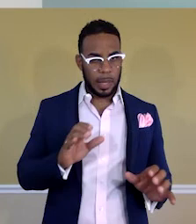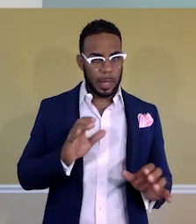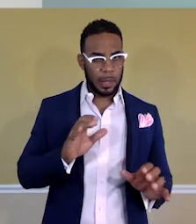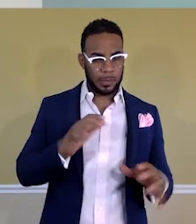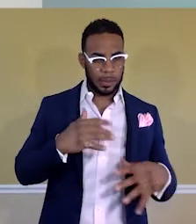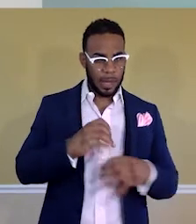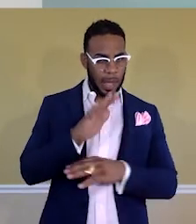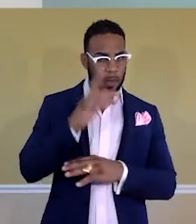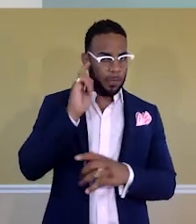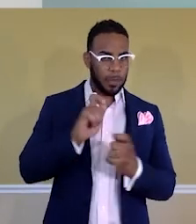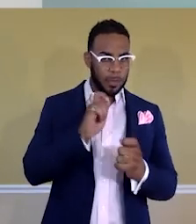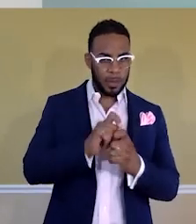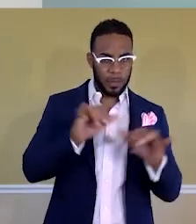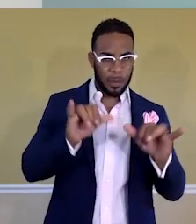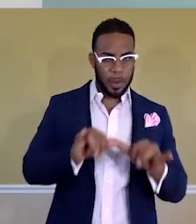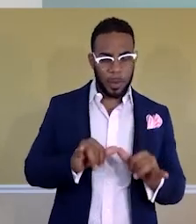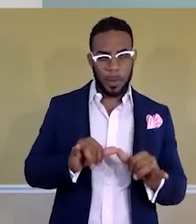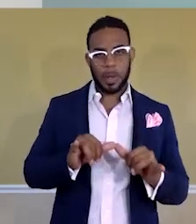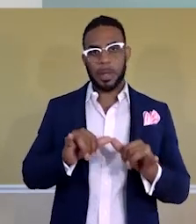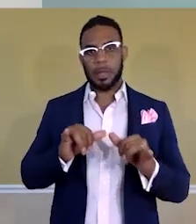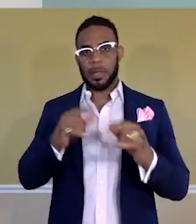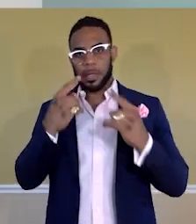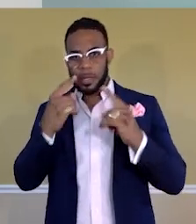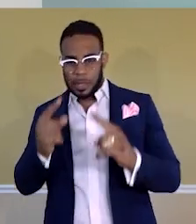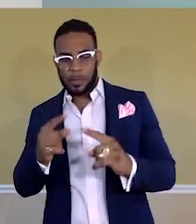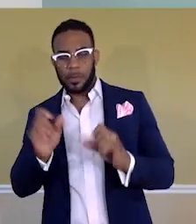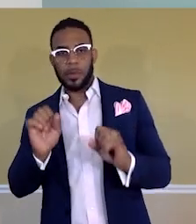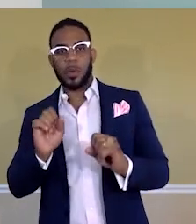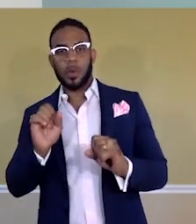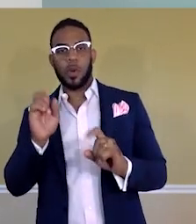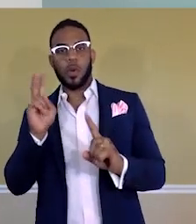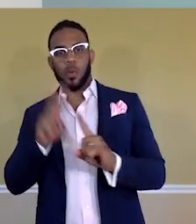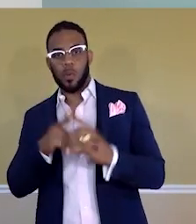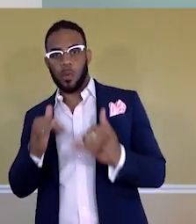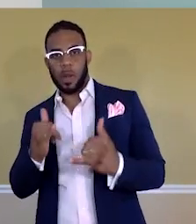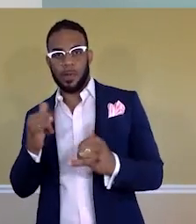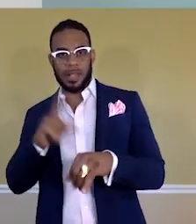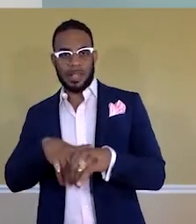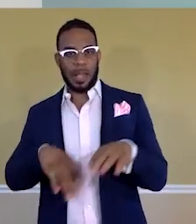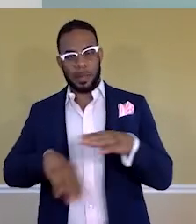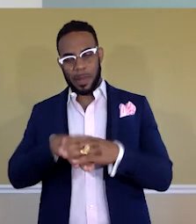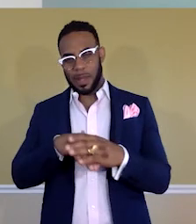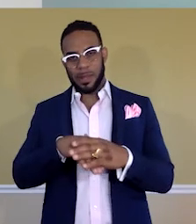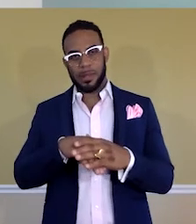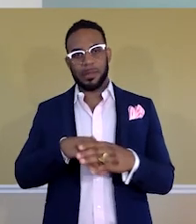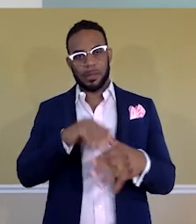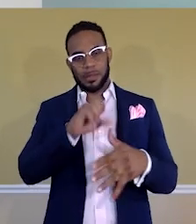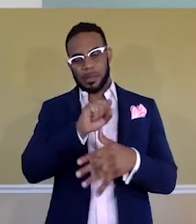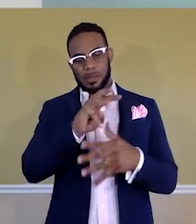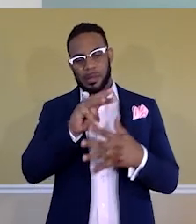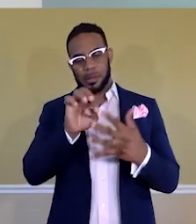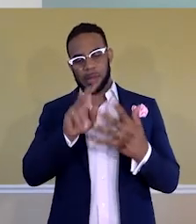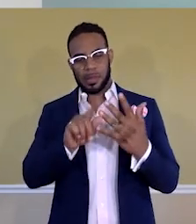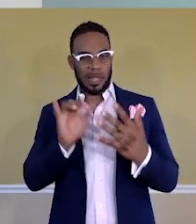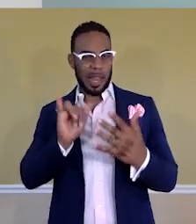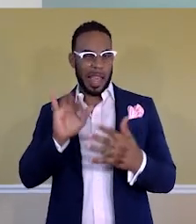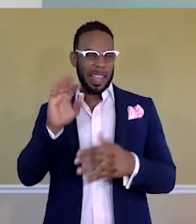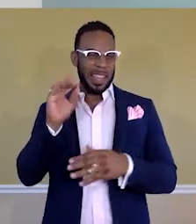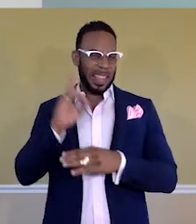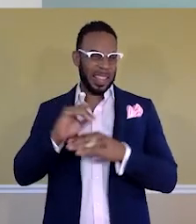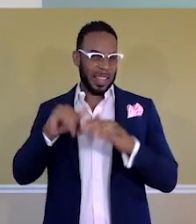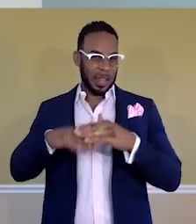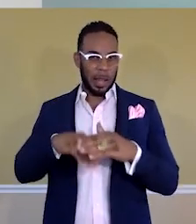for specific, measurable, achievable, irrelevant, and time bound. It's already time bound because we say 90 days, right? So